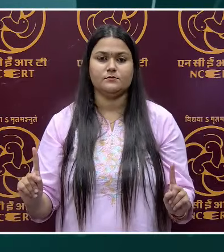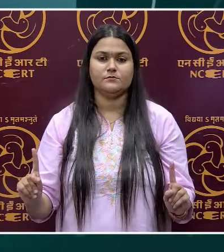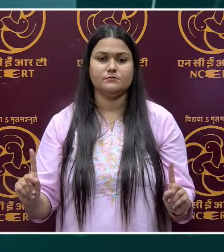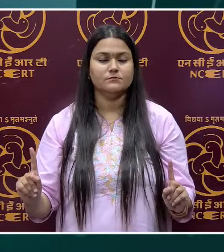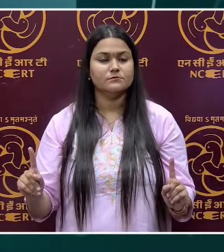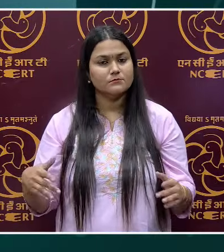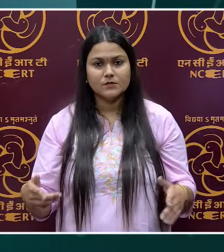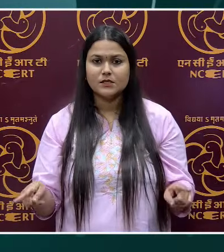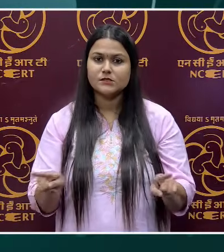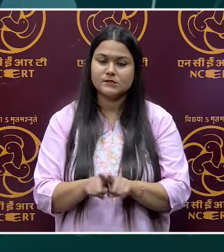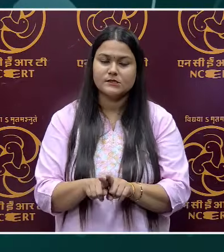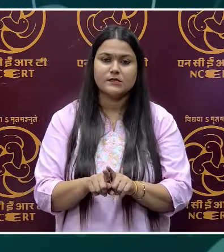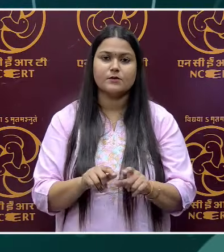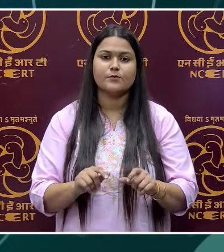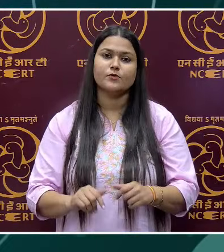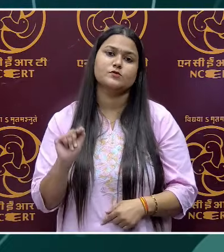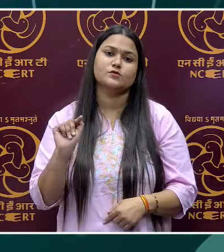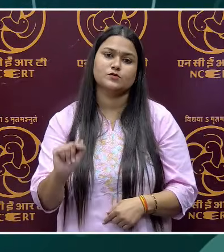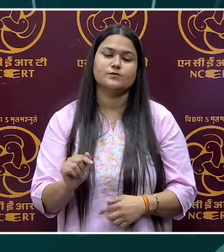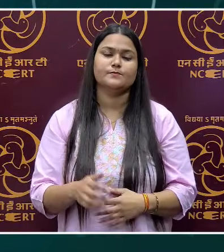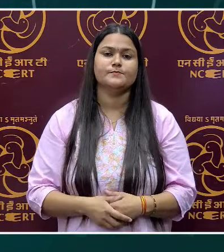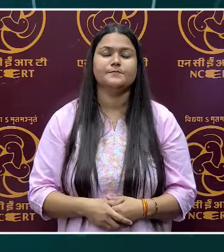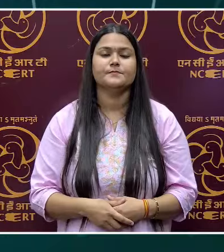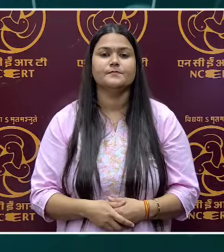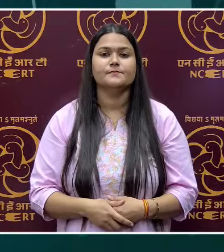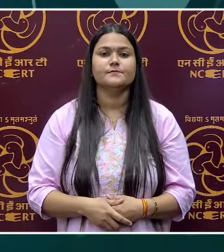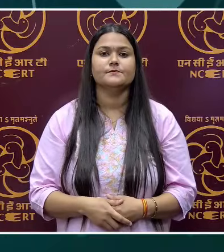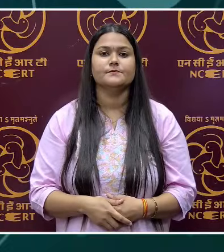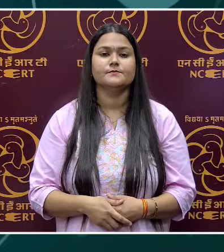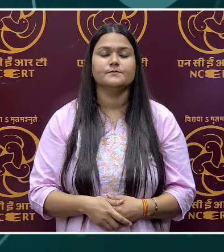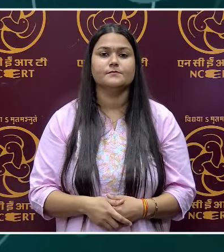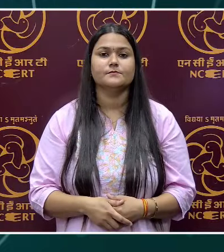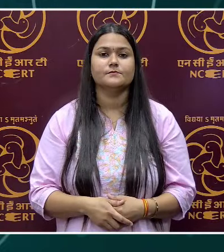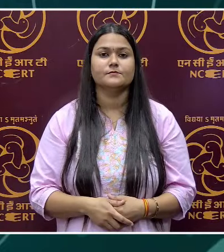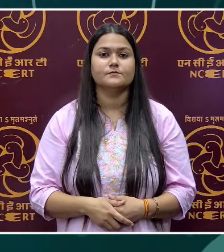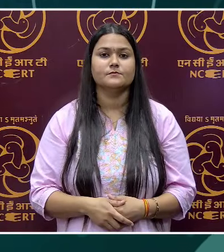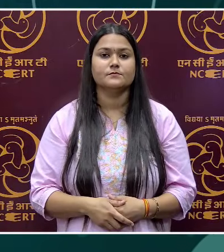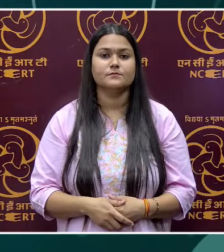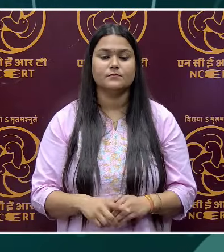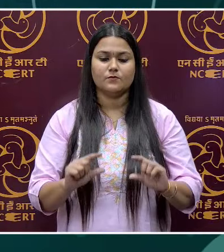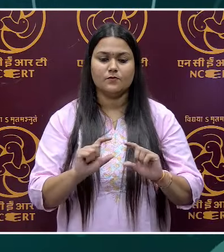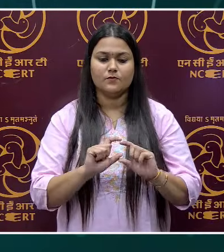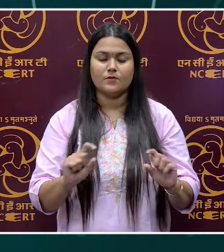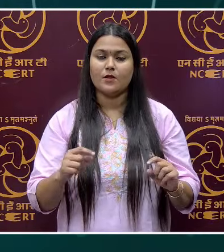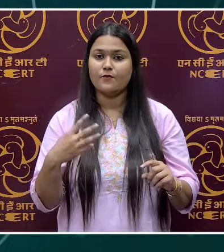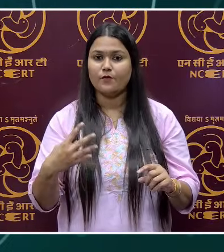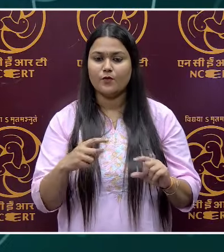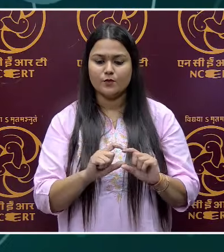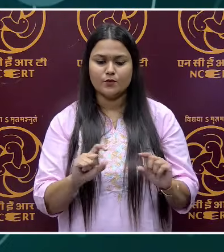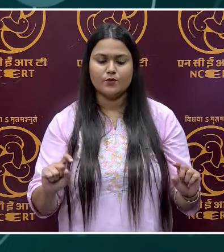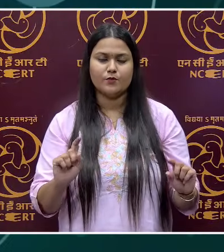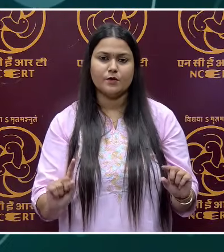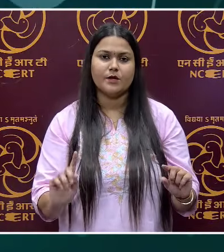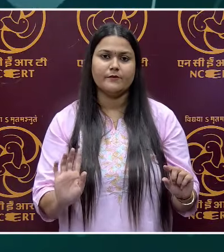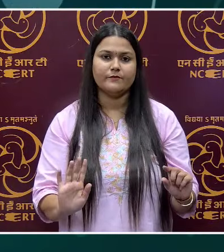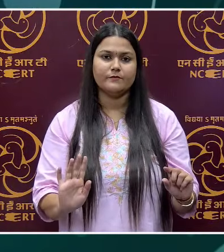1. Submit it again, we got row 4.